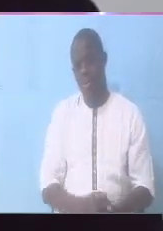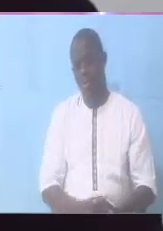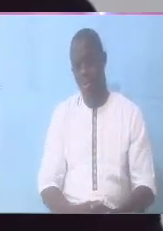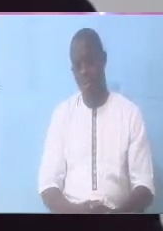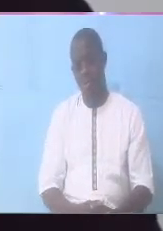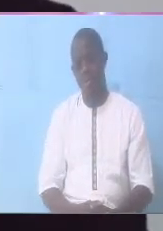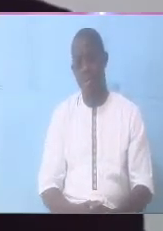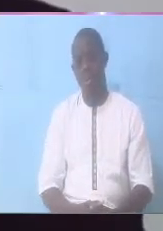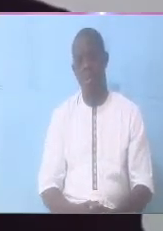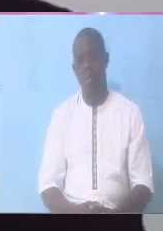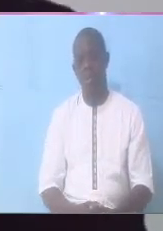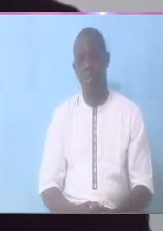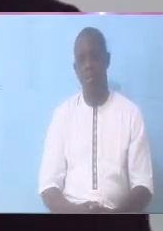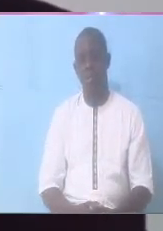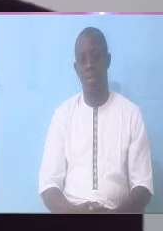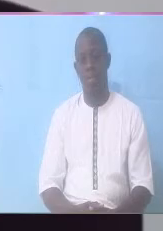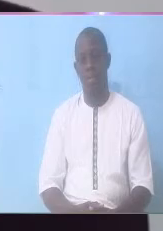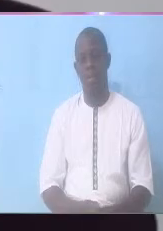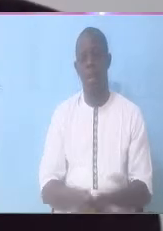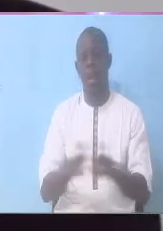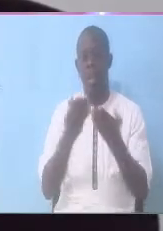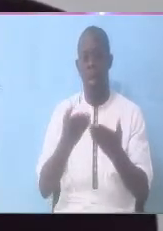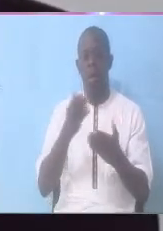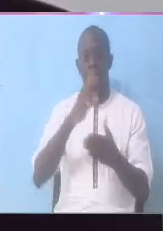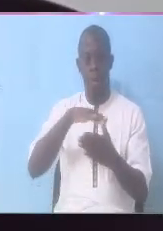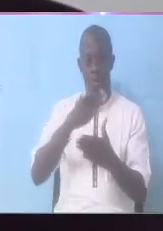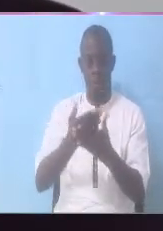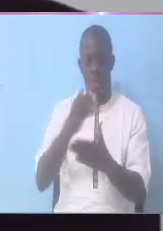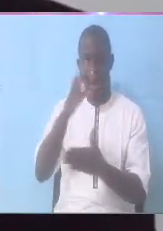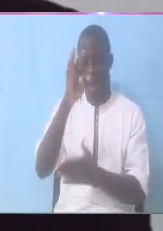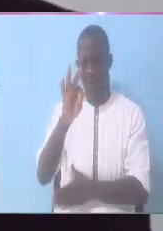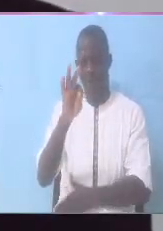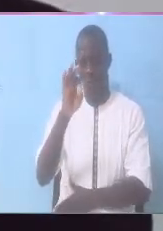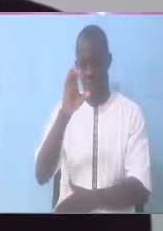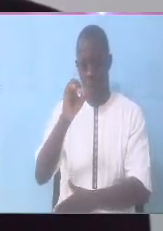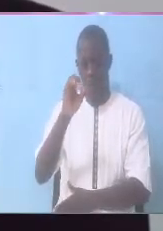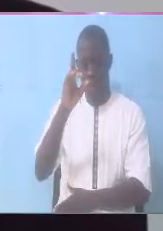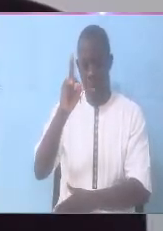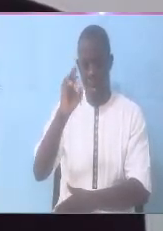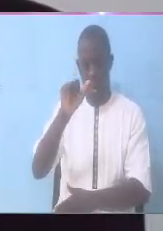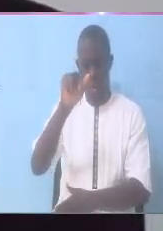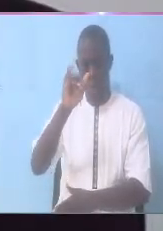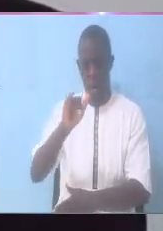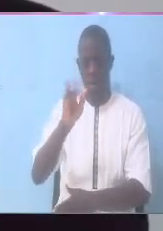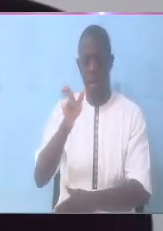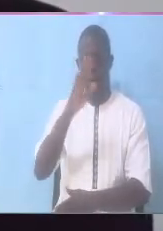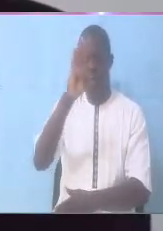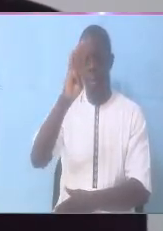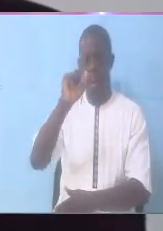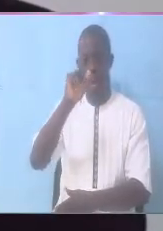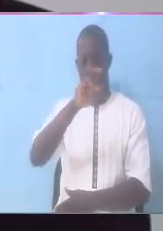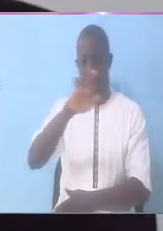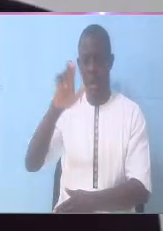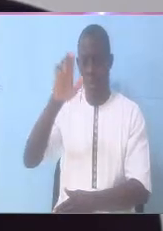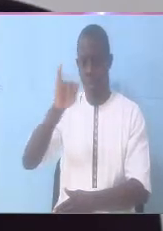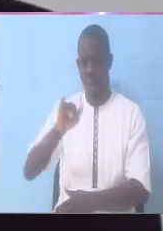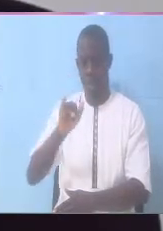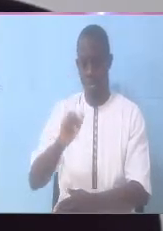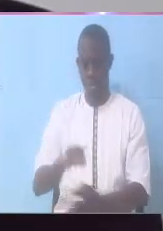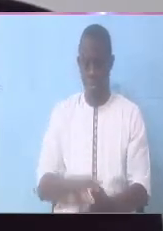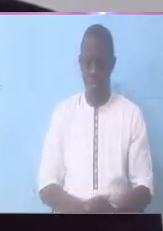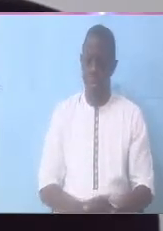in between, and then the 4-day body between wotembo la eko 4-day